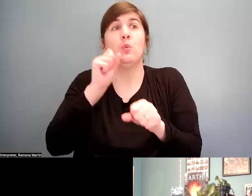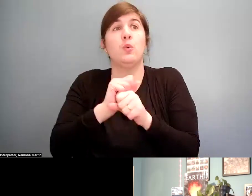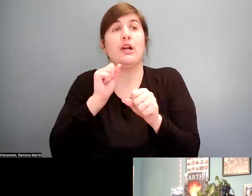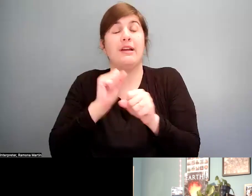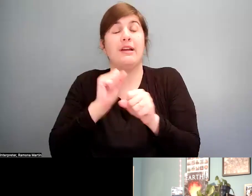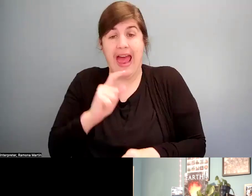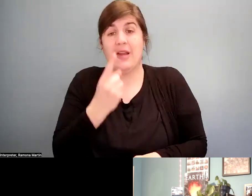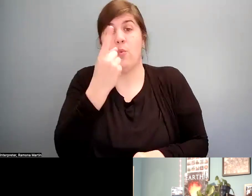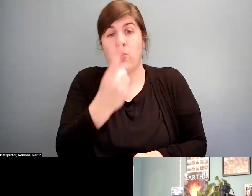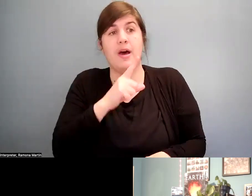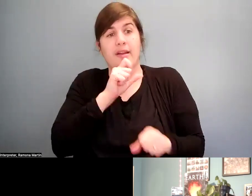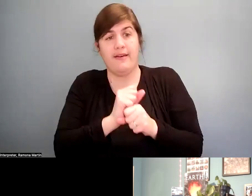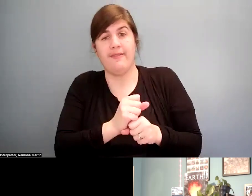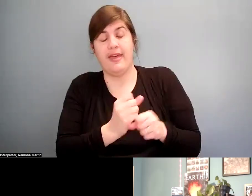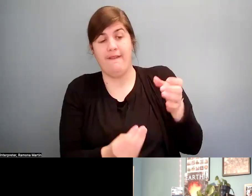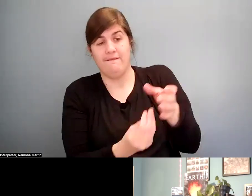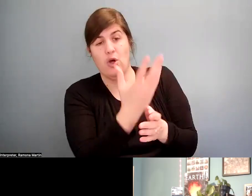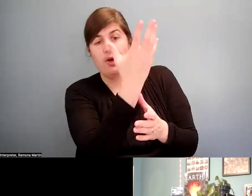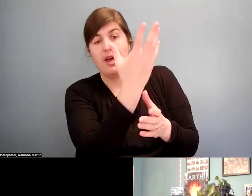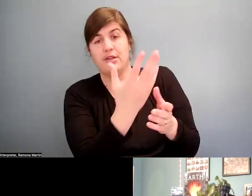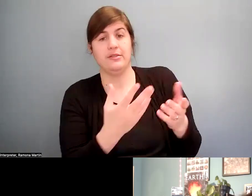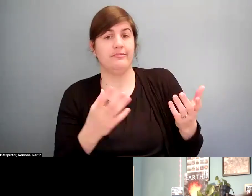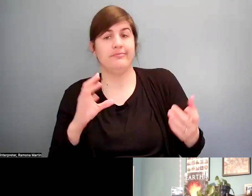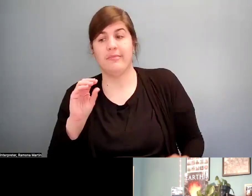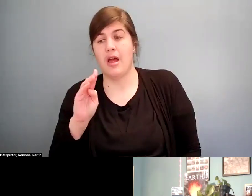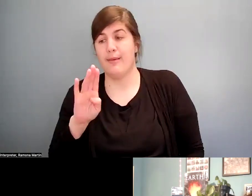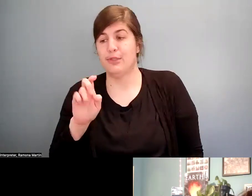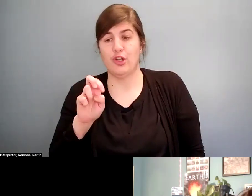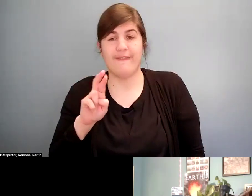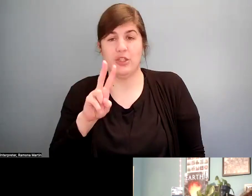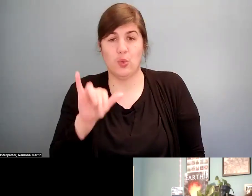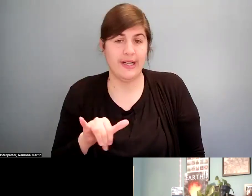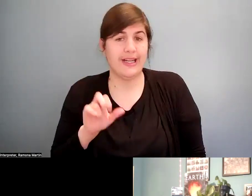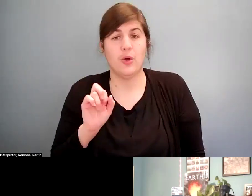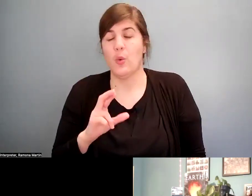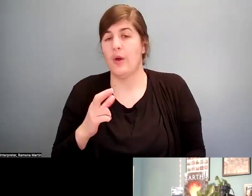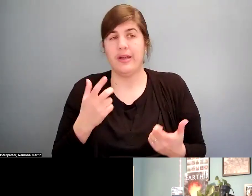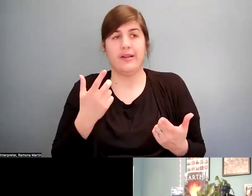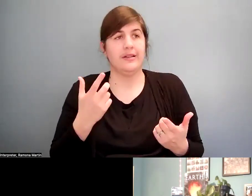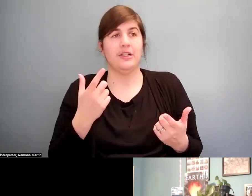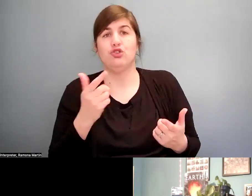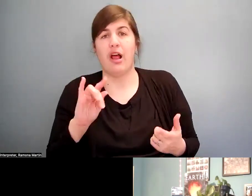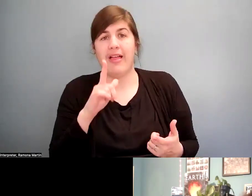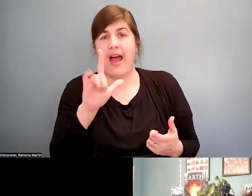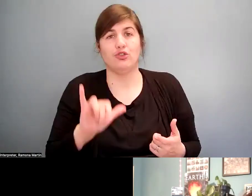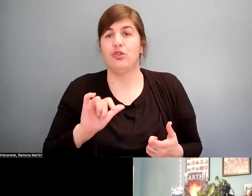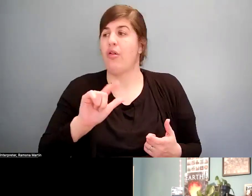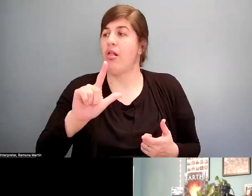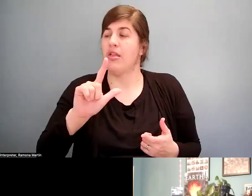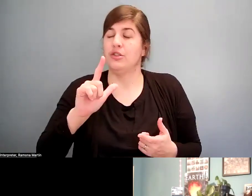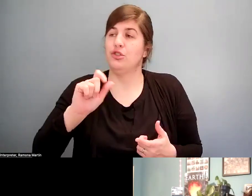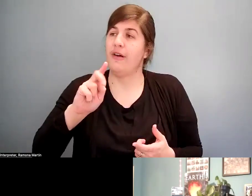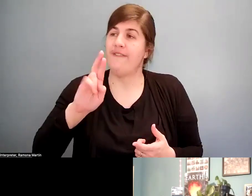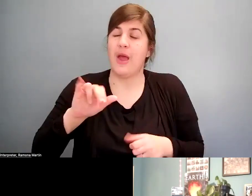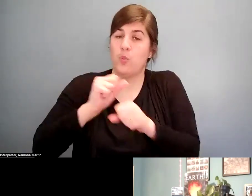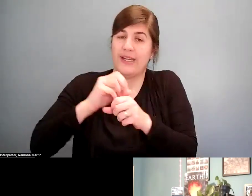at one of these volcano observatories. Say for the United States Geological Survey, Hmm. working at the Hawaii Volcano Observatory,